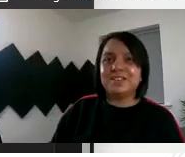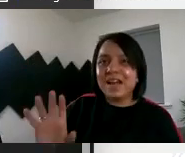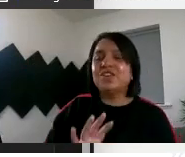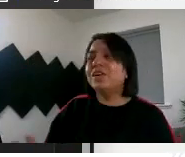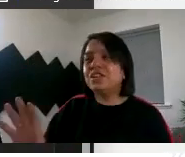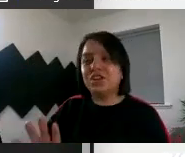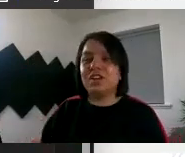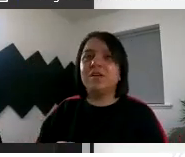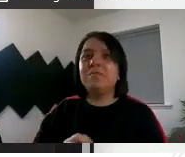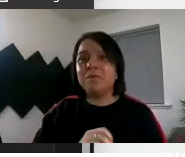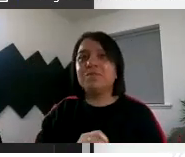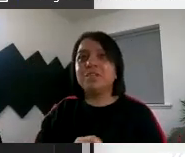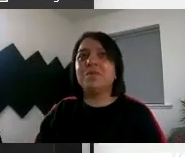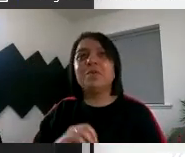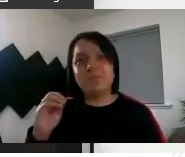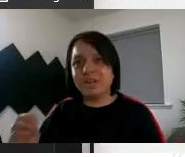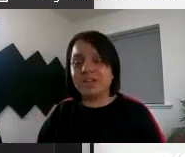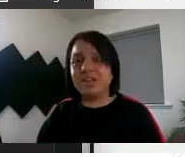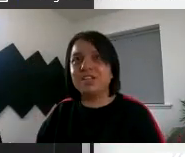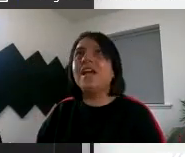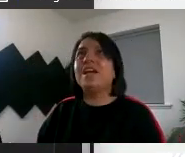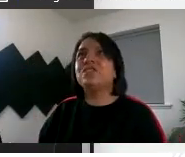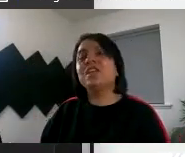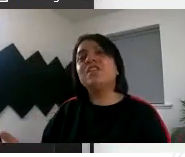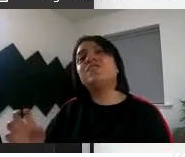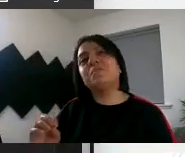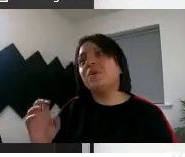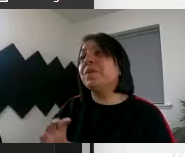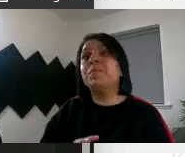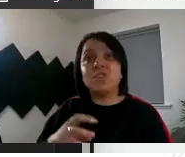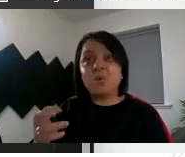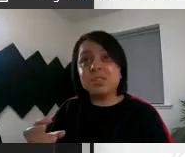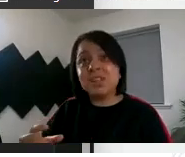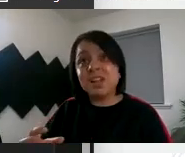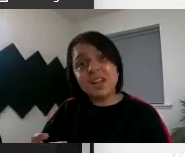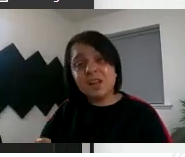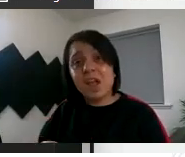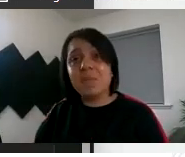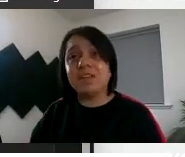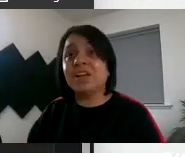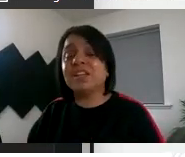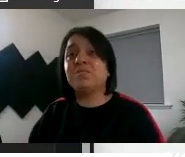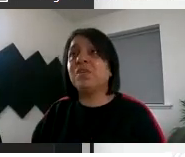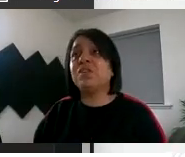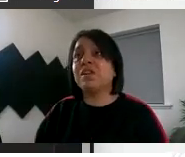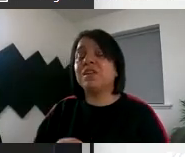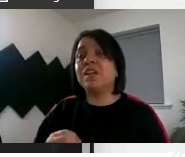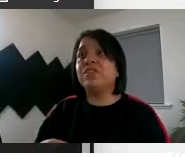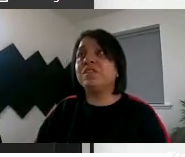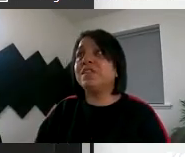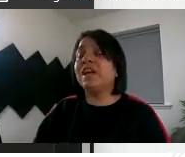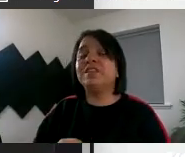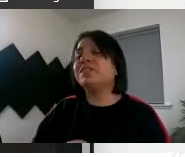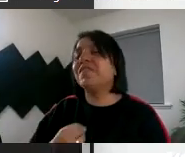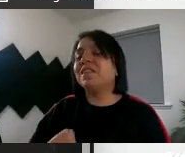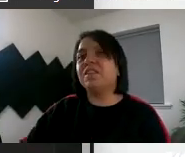It's okay, you don't need to learn it. People do speak proper English. It's just, some people don't. And like I said, it's purely down to